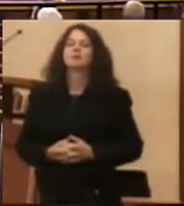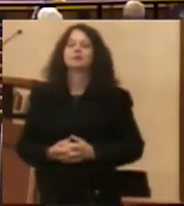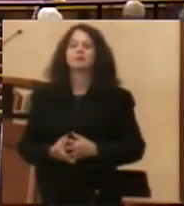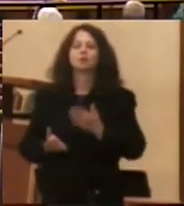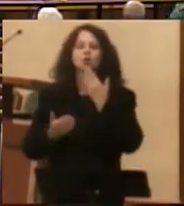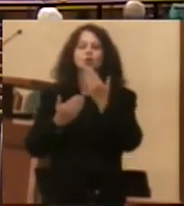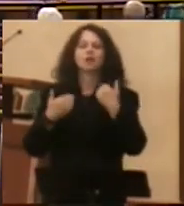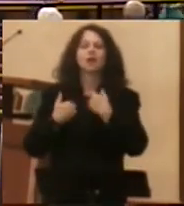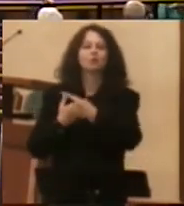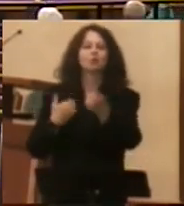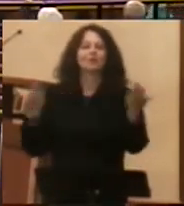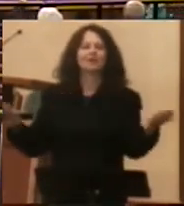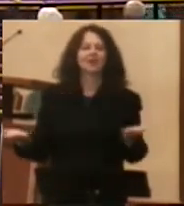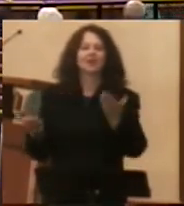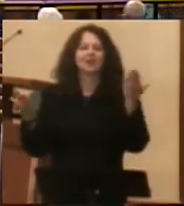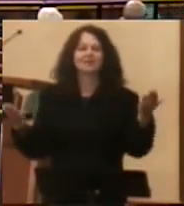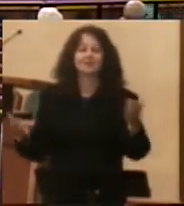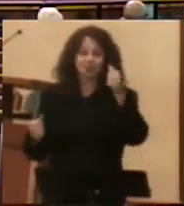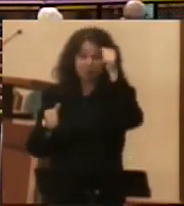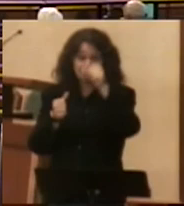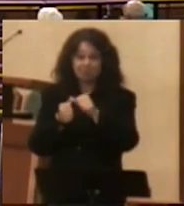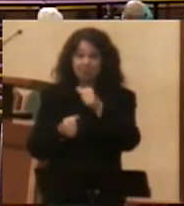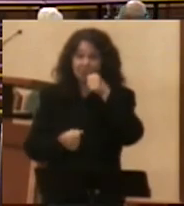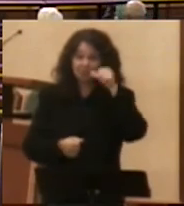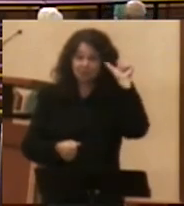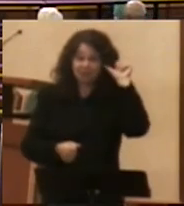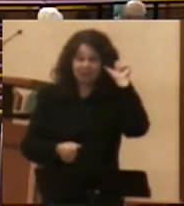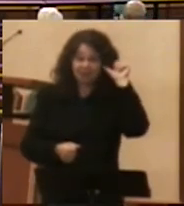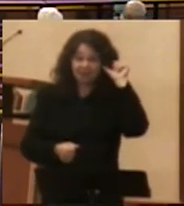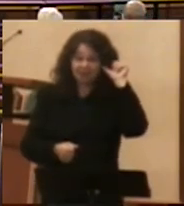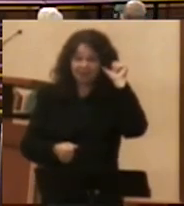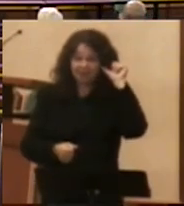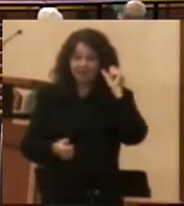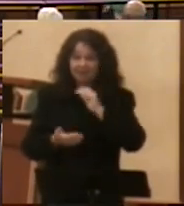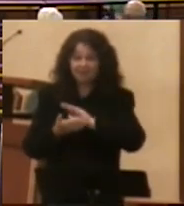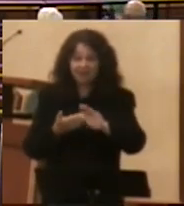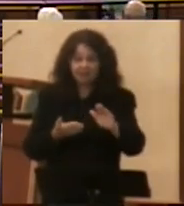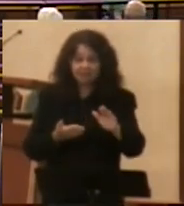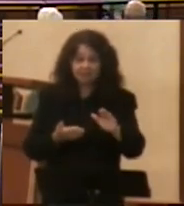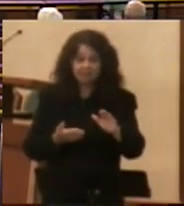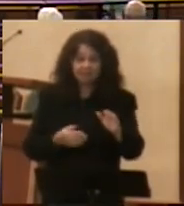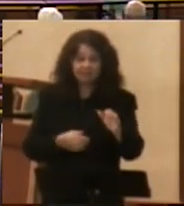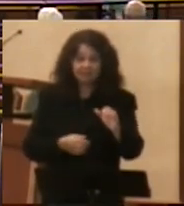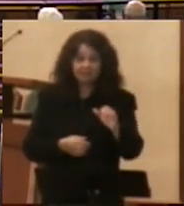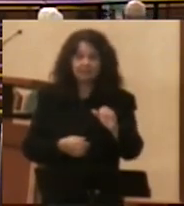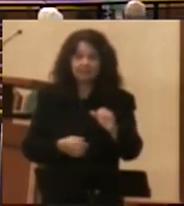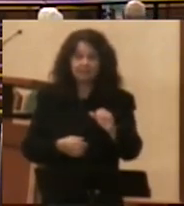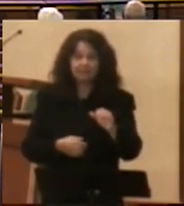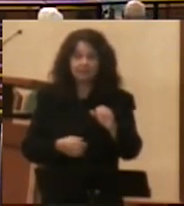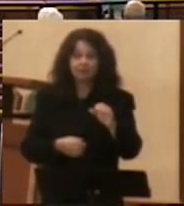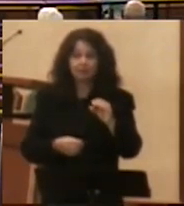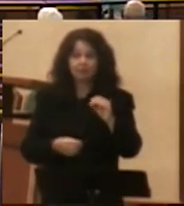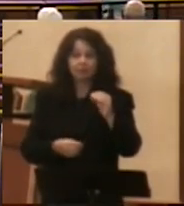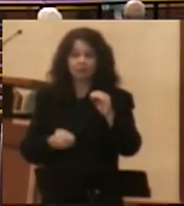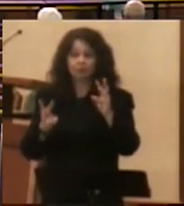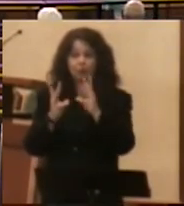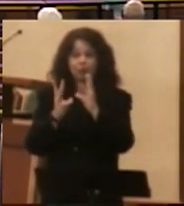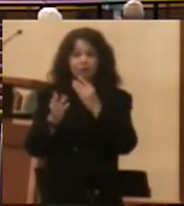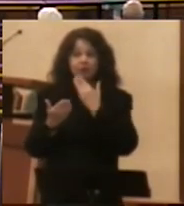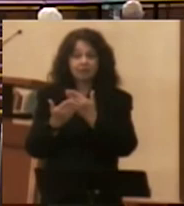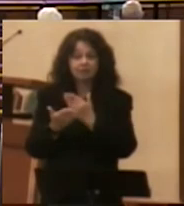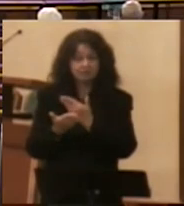Good to have you here this morning. Do you remember yesterday? Was it a nice day yesterday? Did you play outside